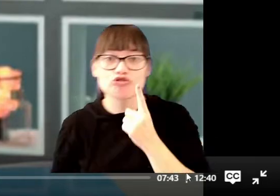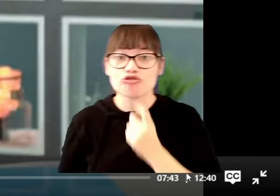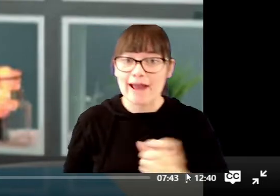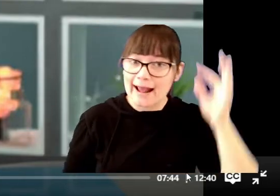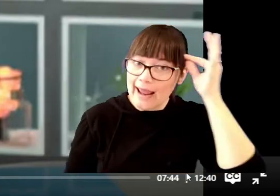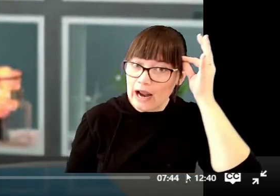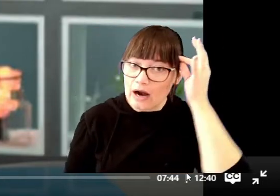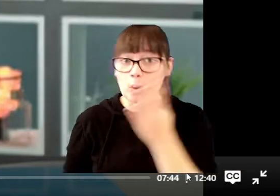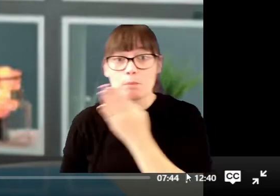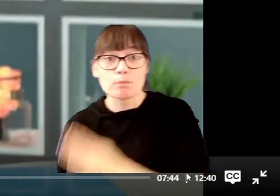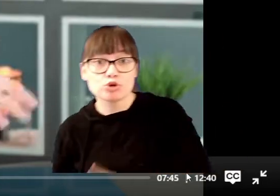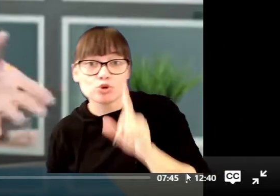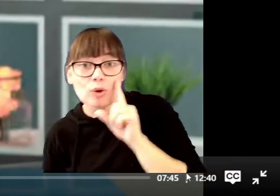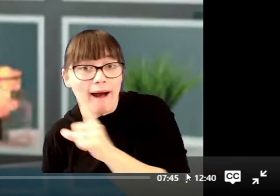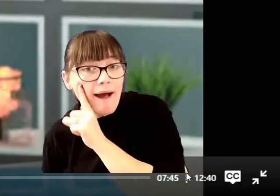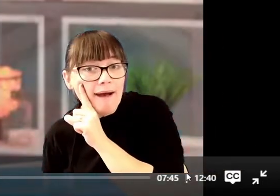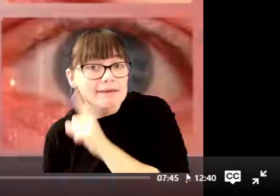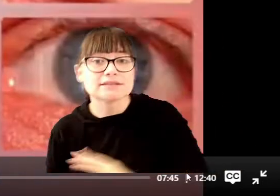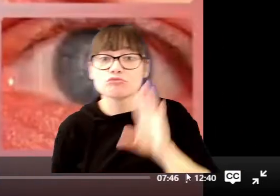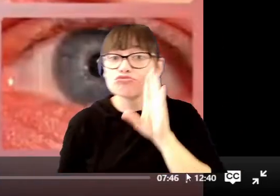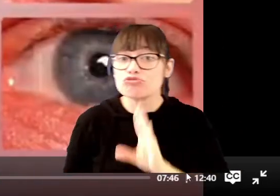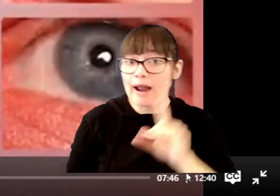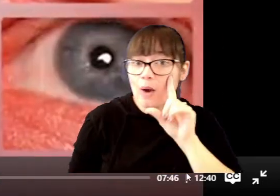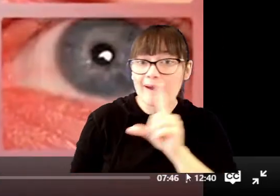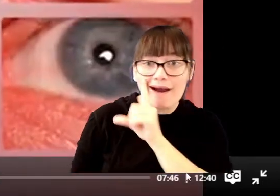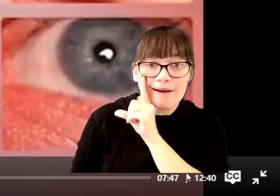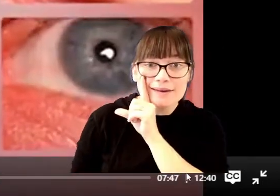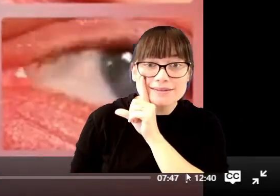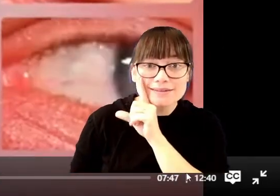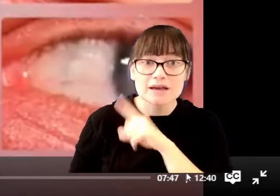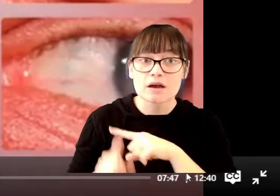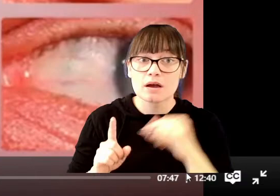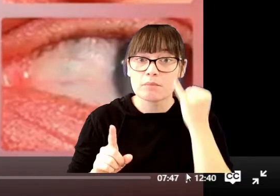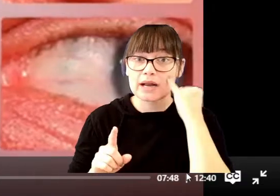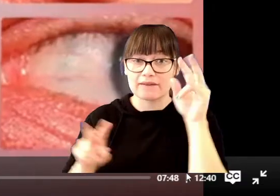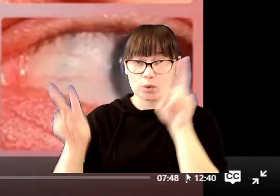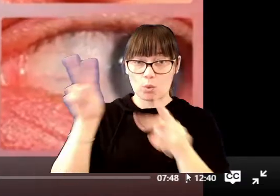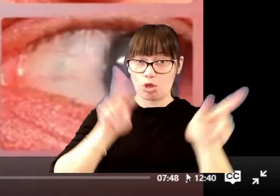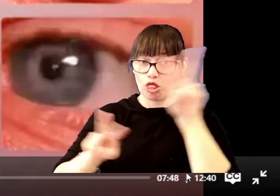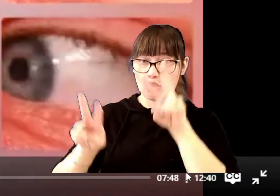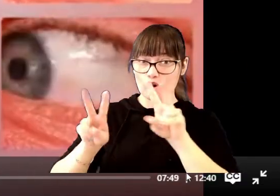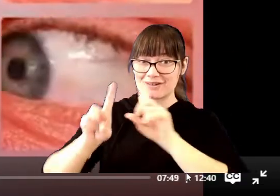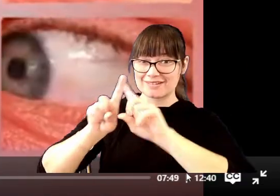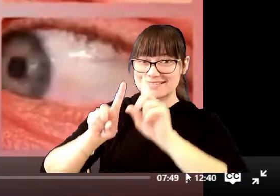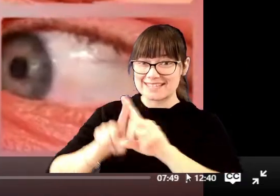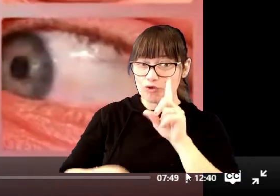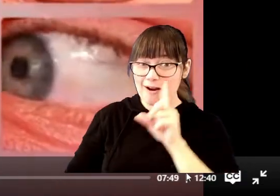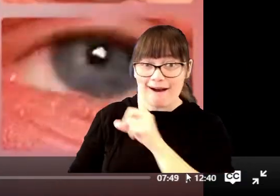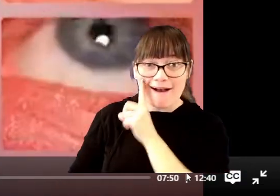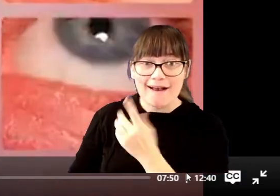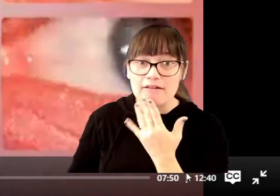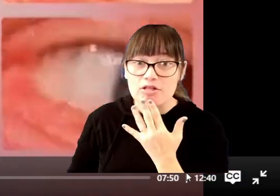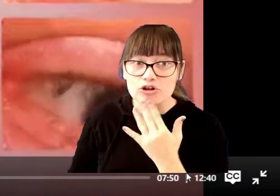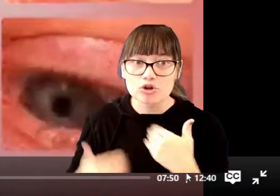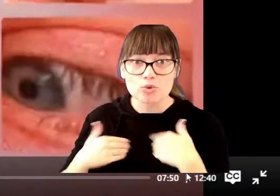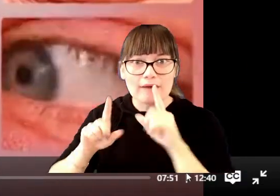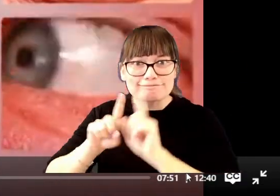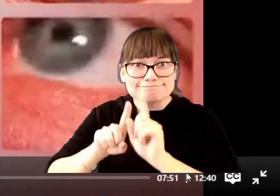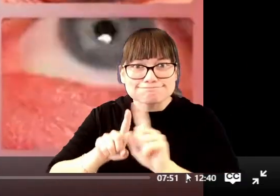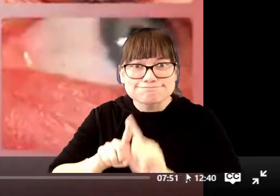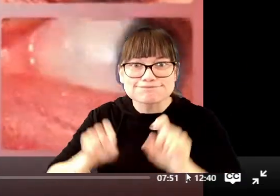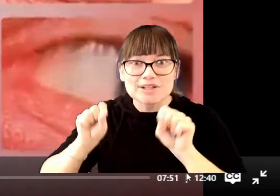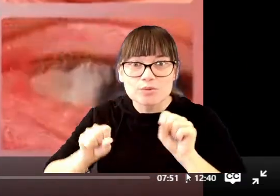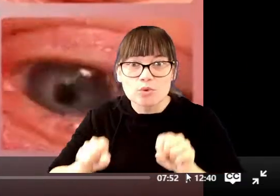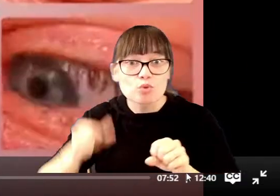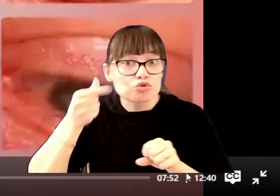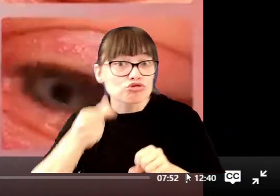eyes or brown eyes. But we know that that's not the case. If we look around and look at people's other eye color, we know that there's a lot of different possibilities. We can have